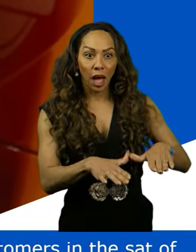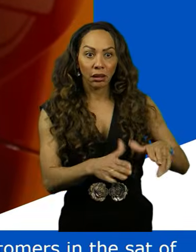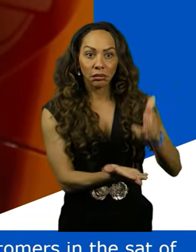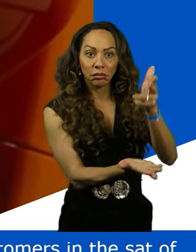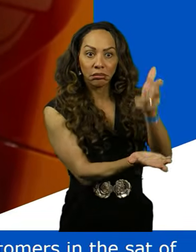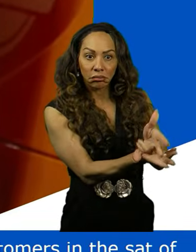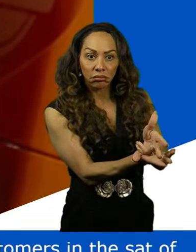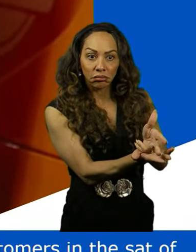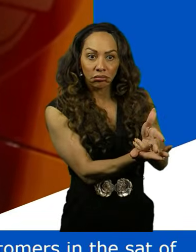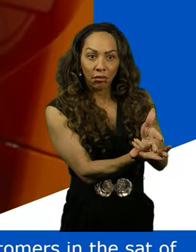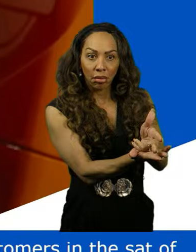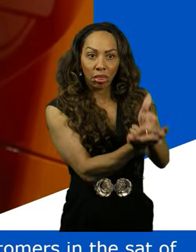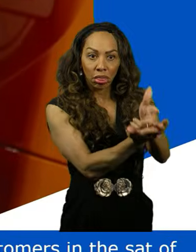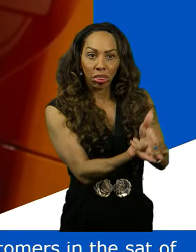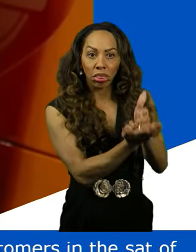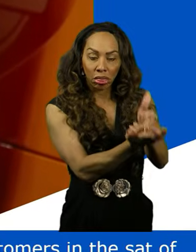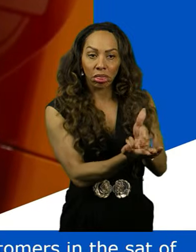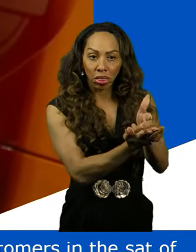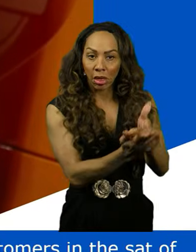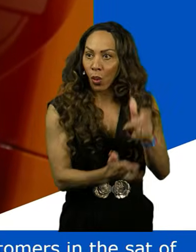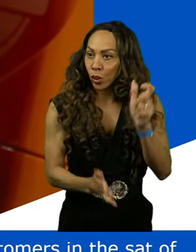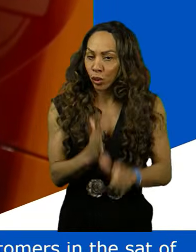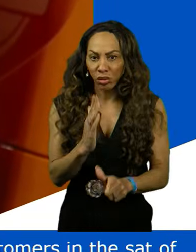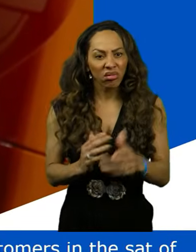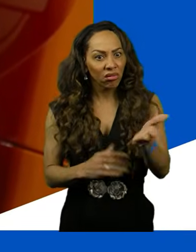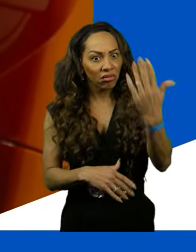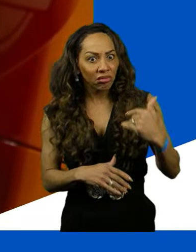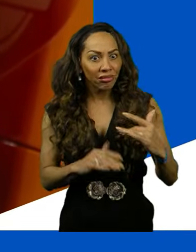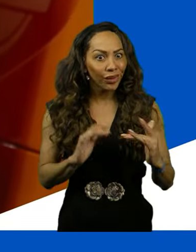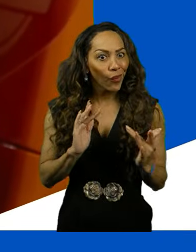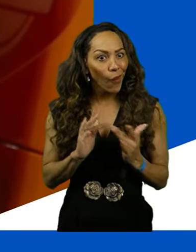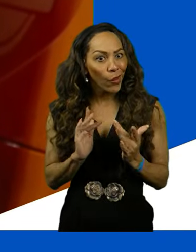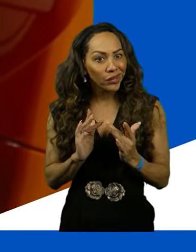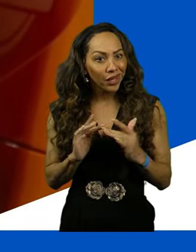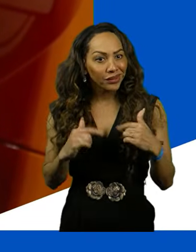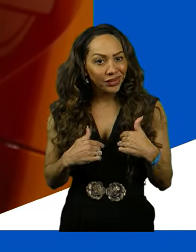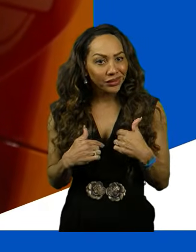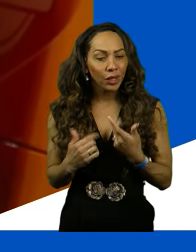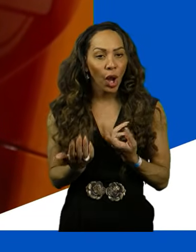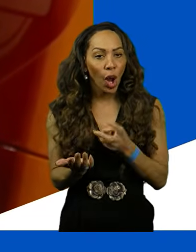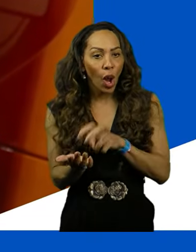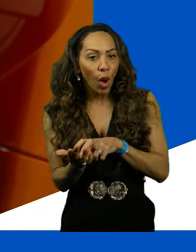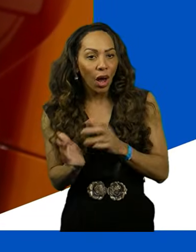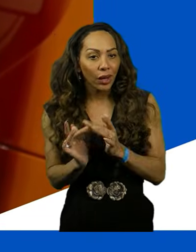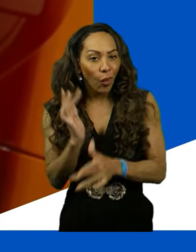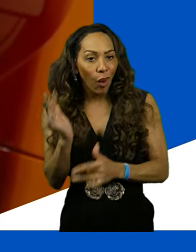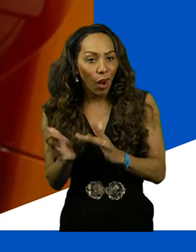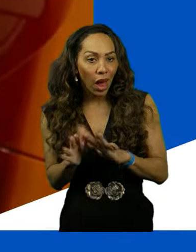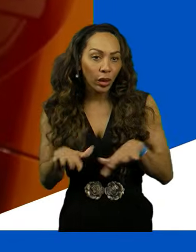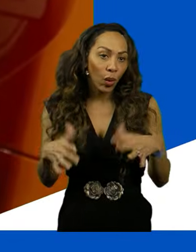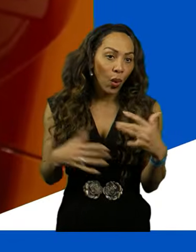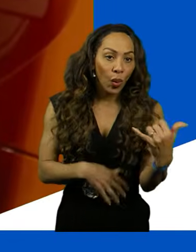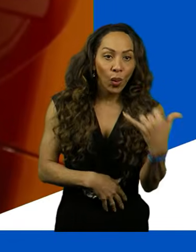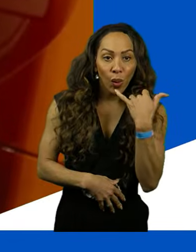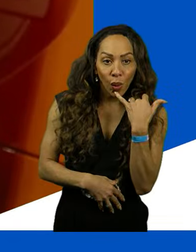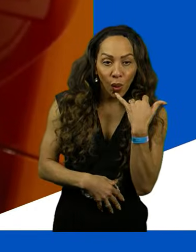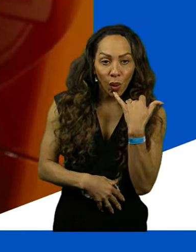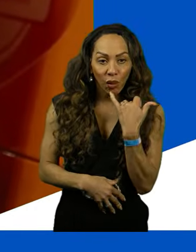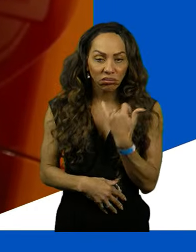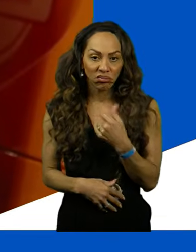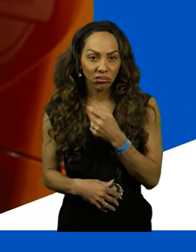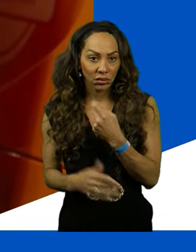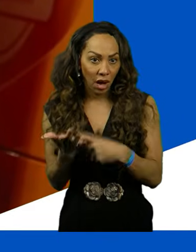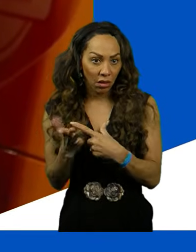us. That's exactly what you should do. And you can call us, you can log a breakdown online. We are here 24